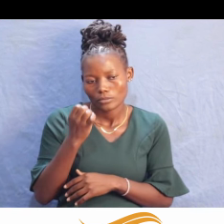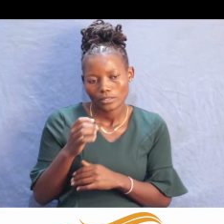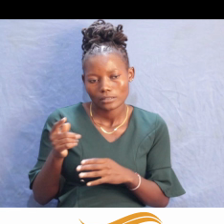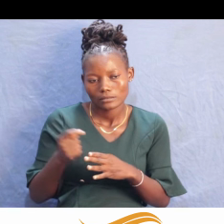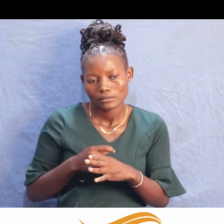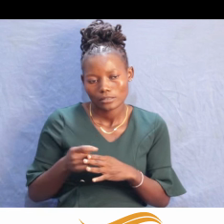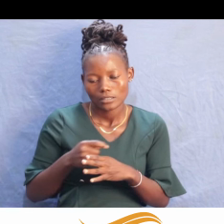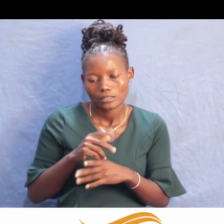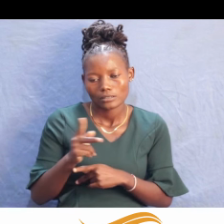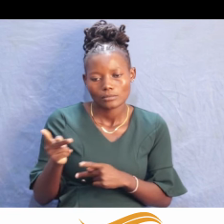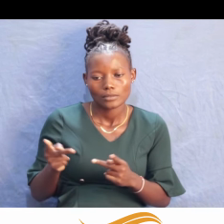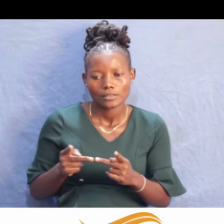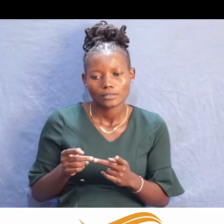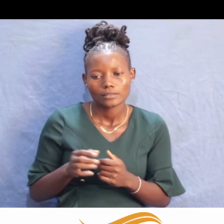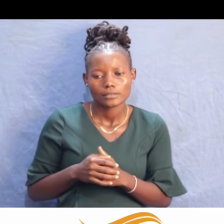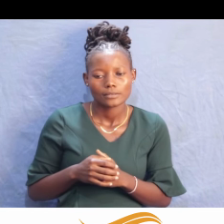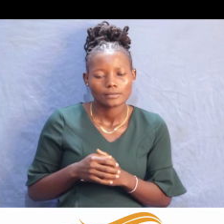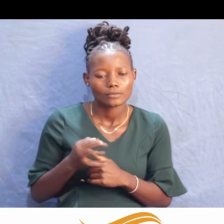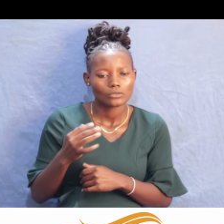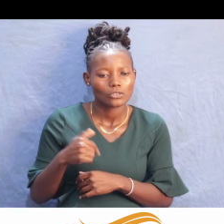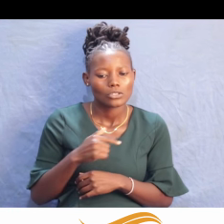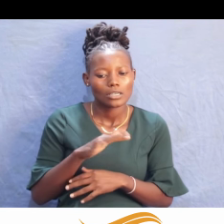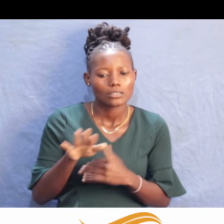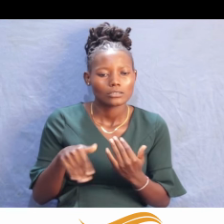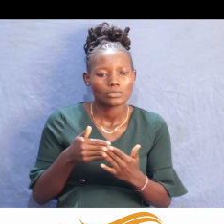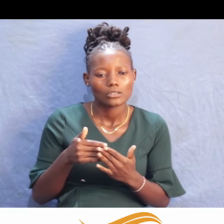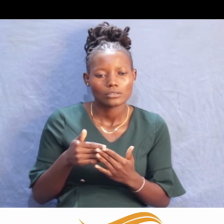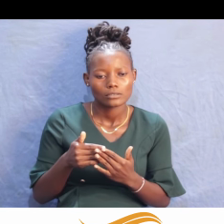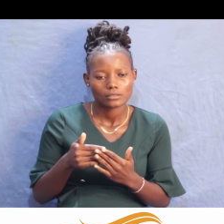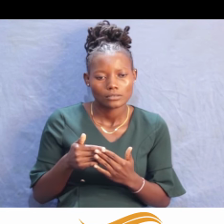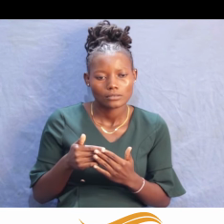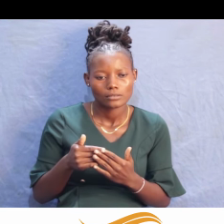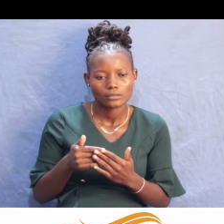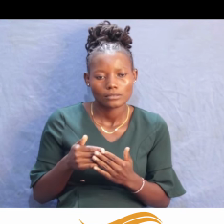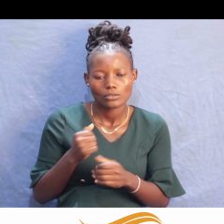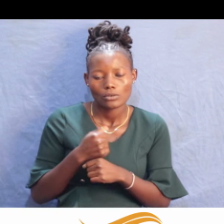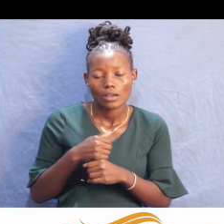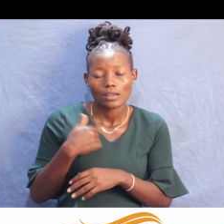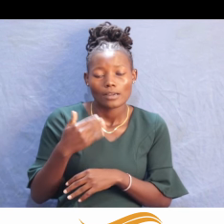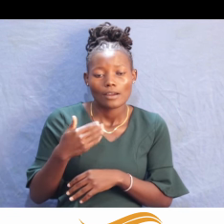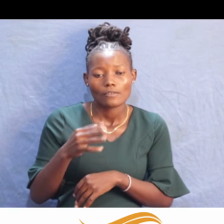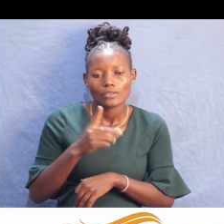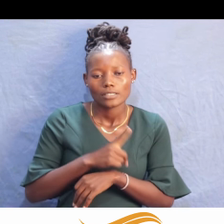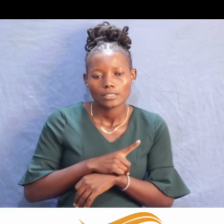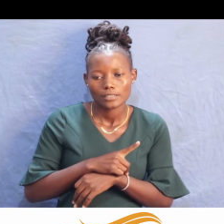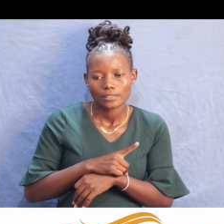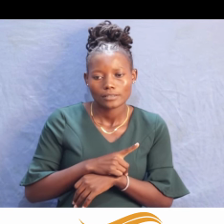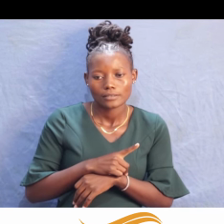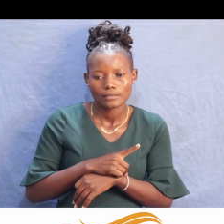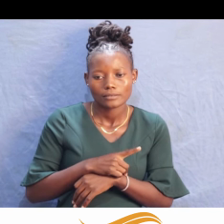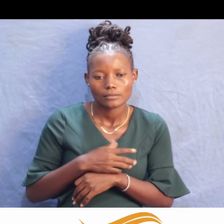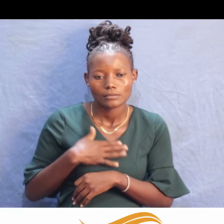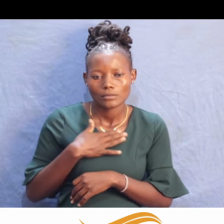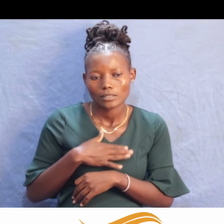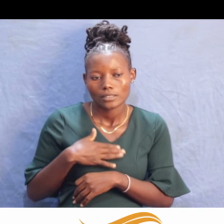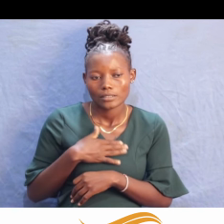training zone. So here's all of us that are not working out every day, at least 3 to 4